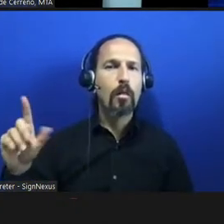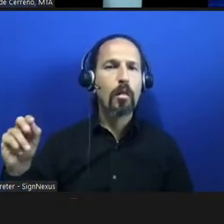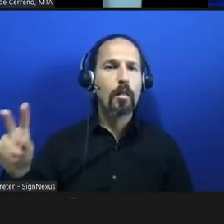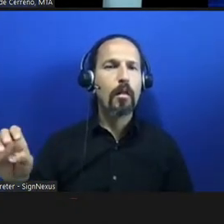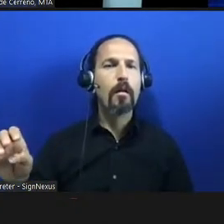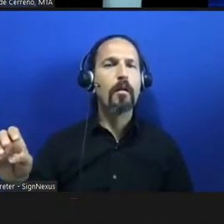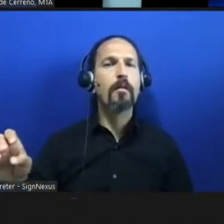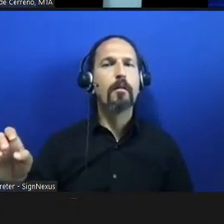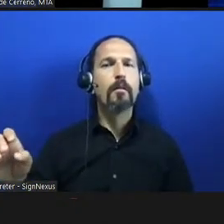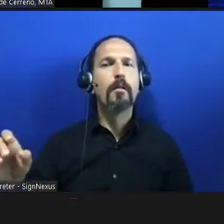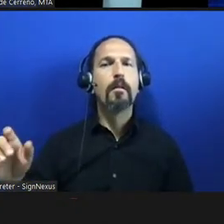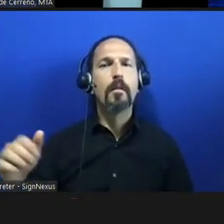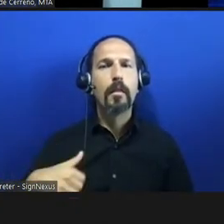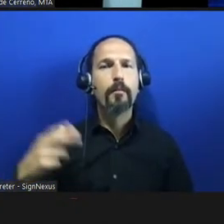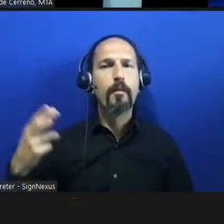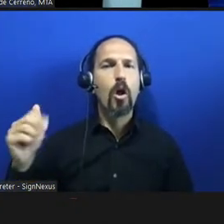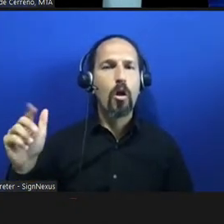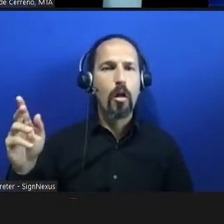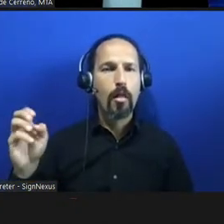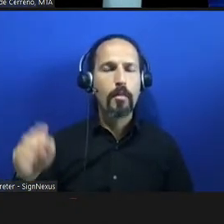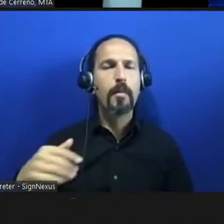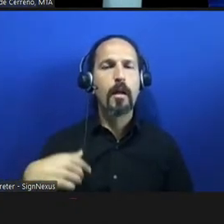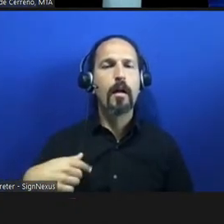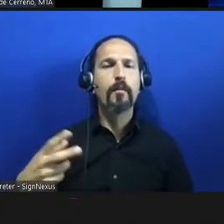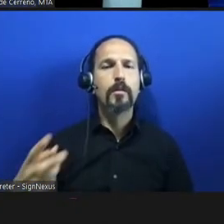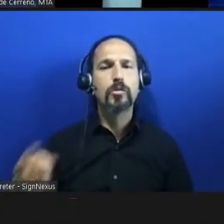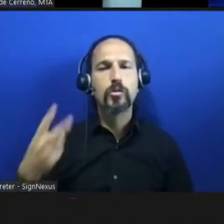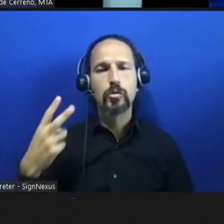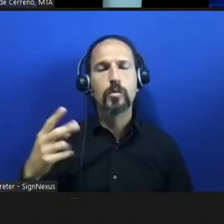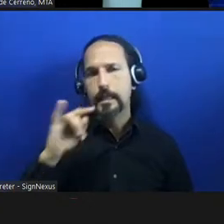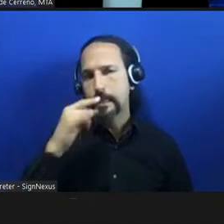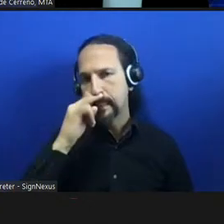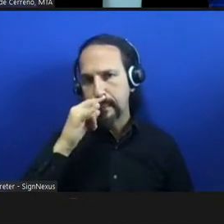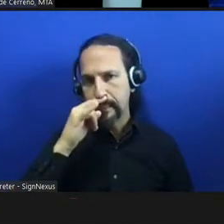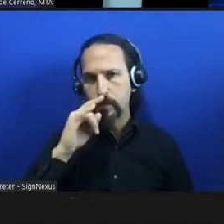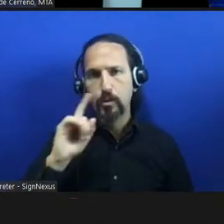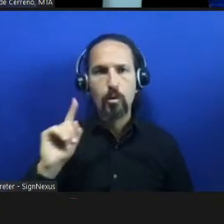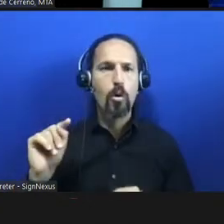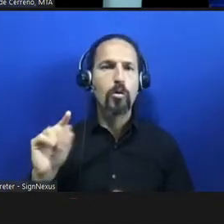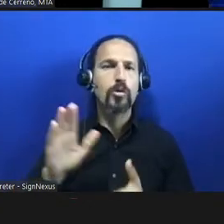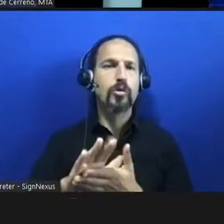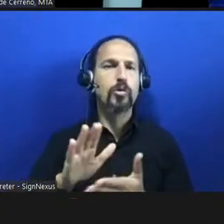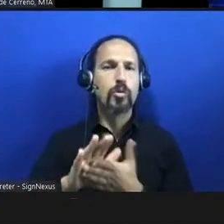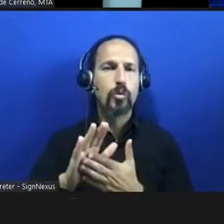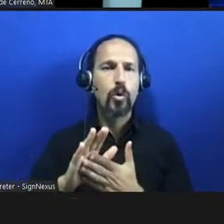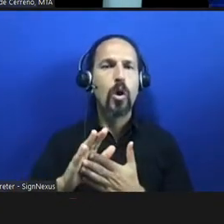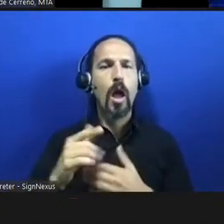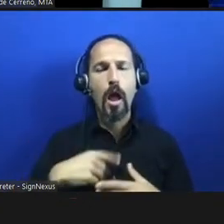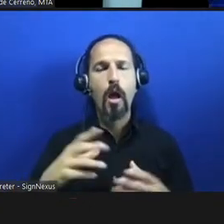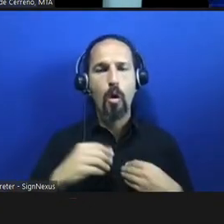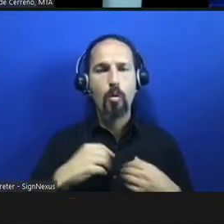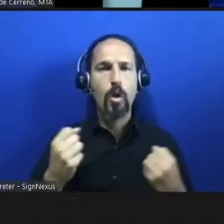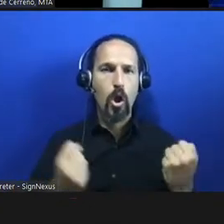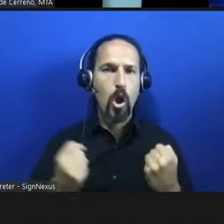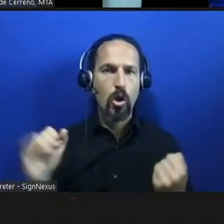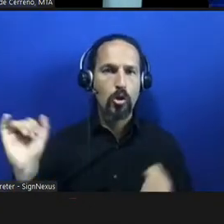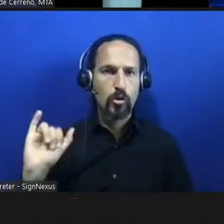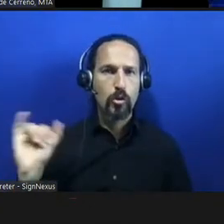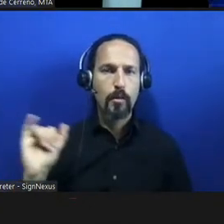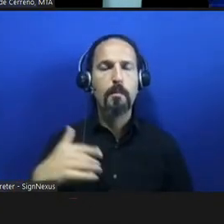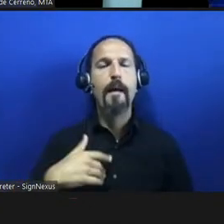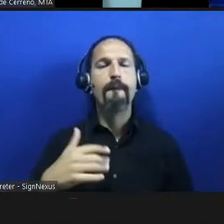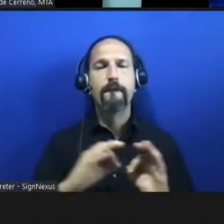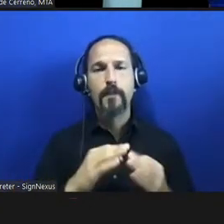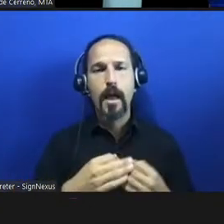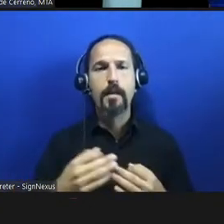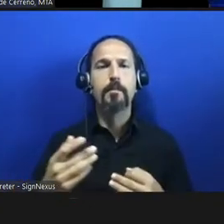124th Street I'm a father of two school-aged children and I do own a car my family